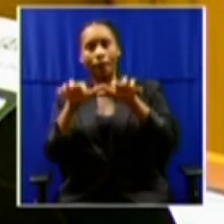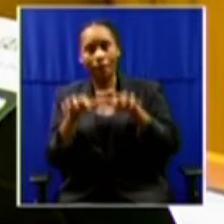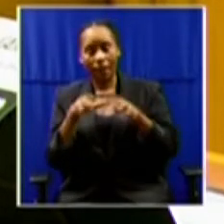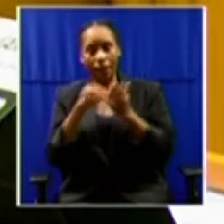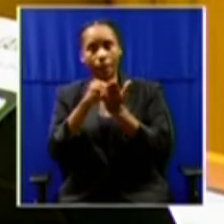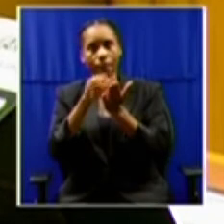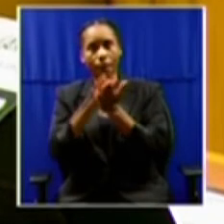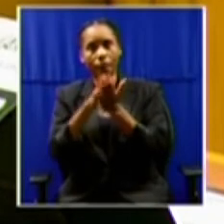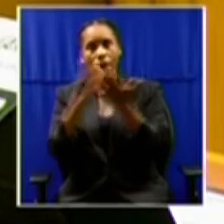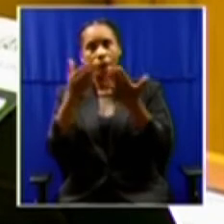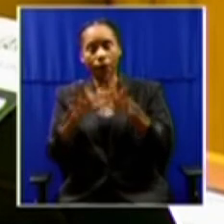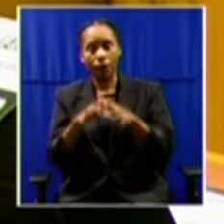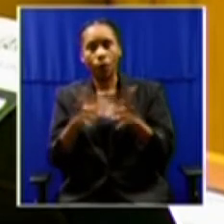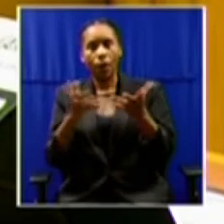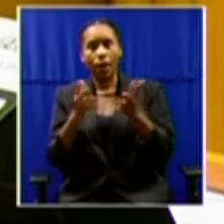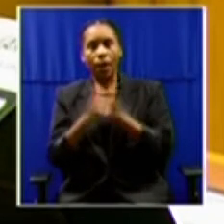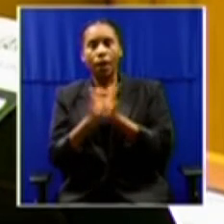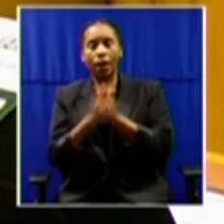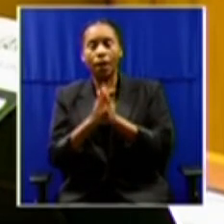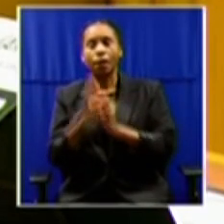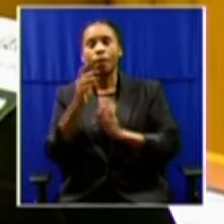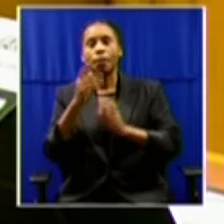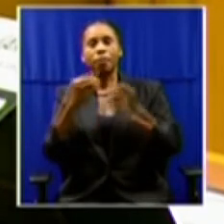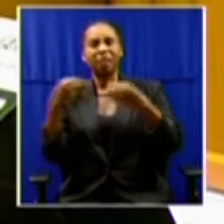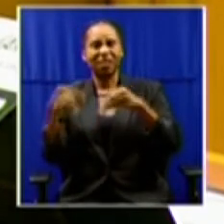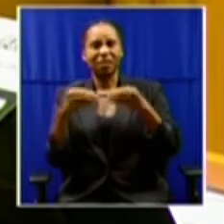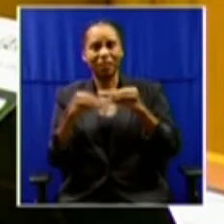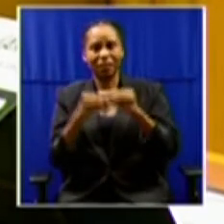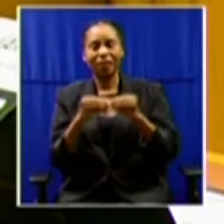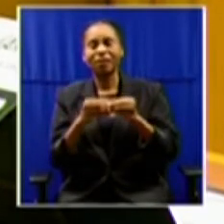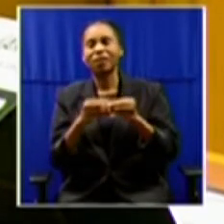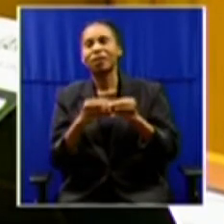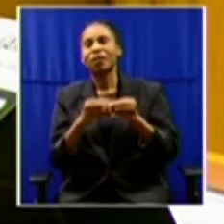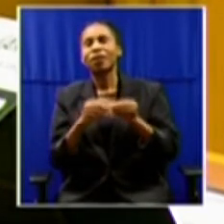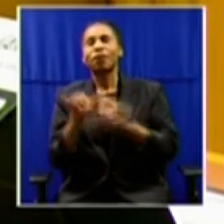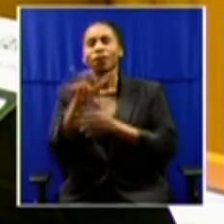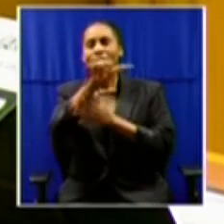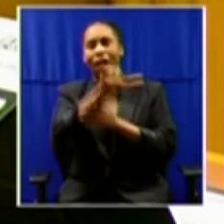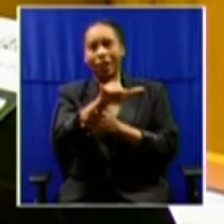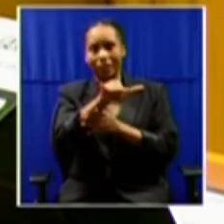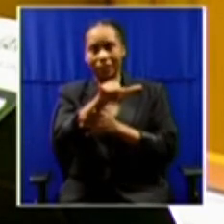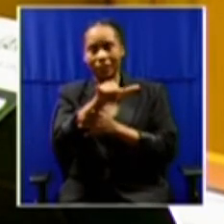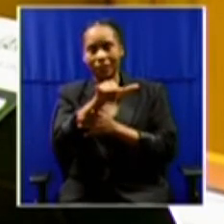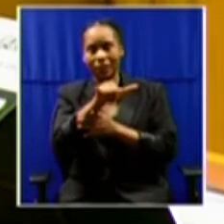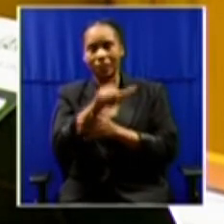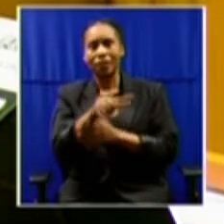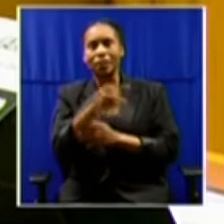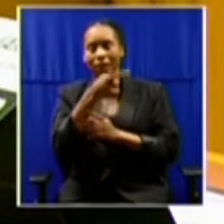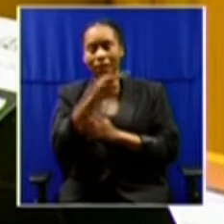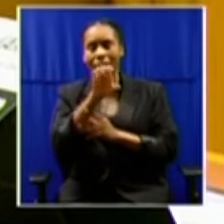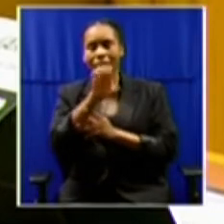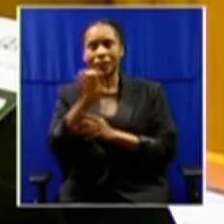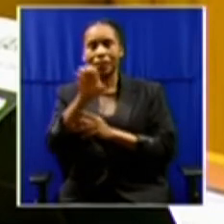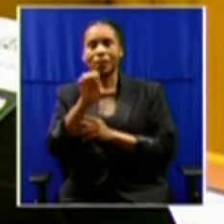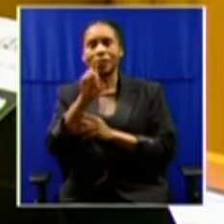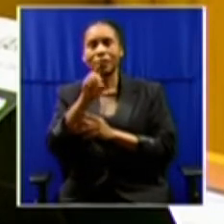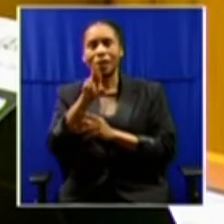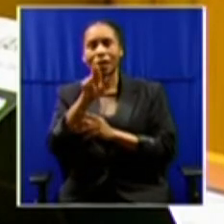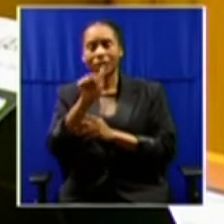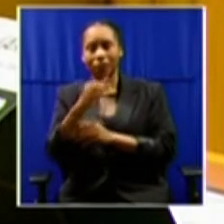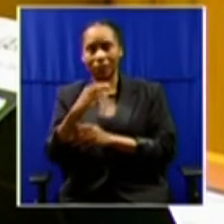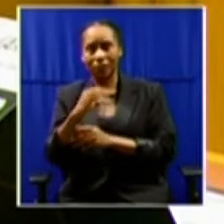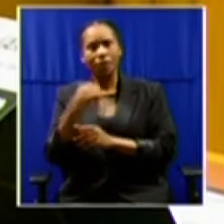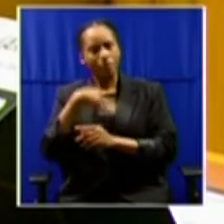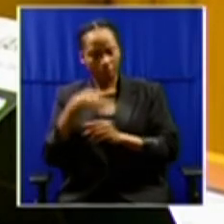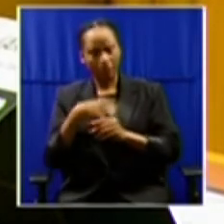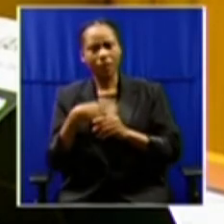a commercial flight to go to the Eastern DRC. And I took a political decision. Whether it